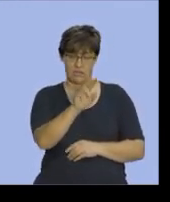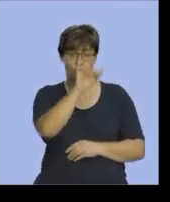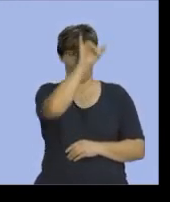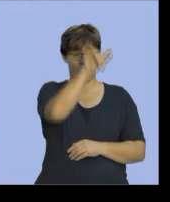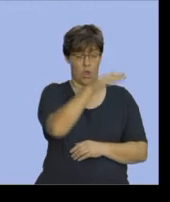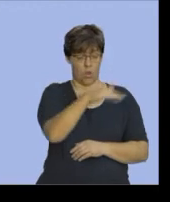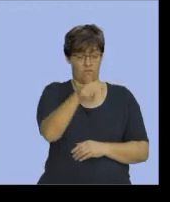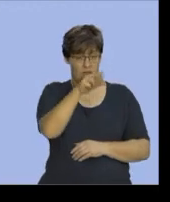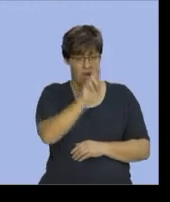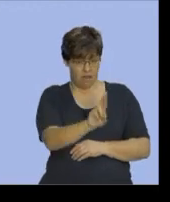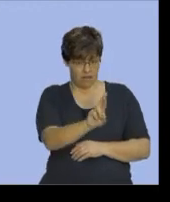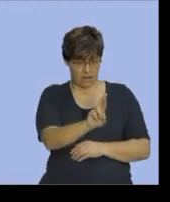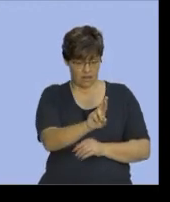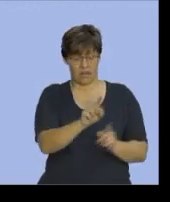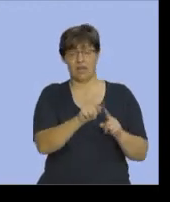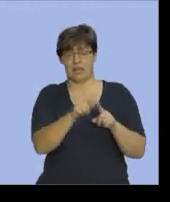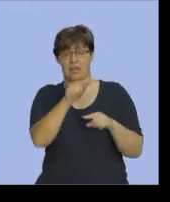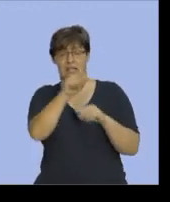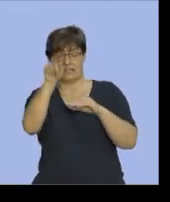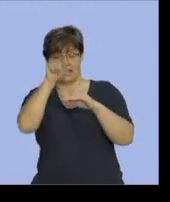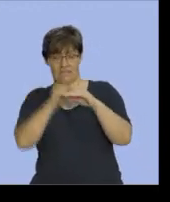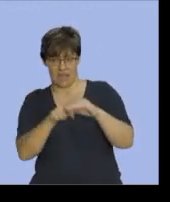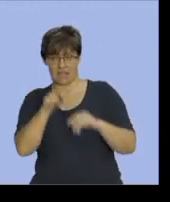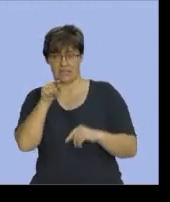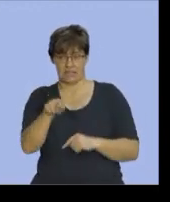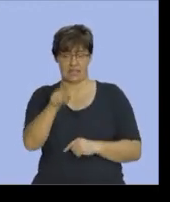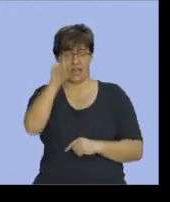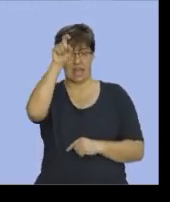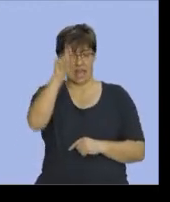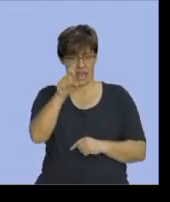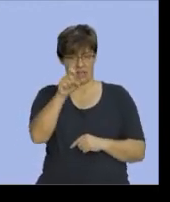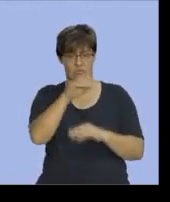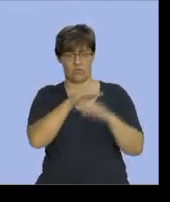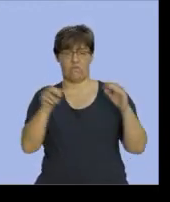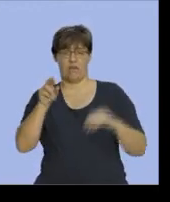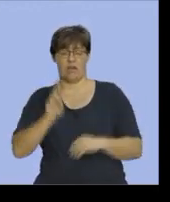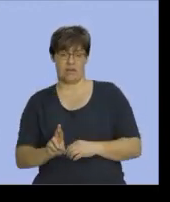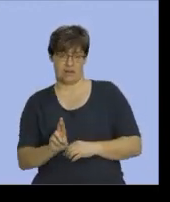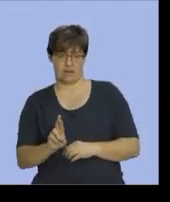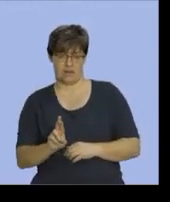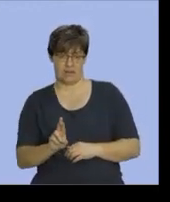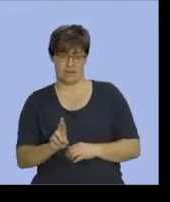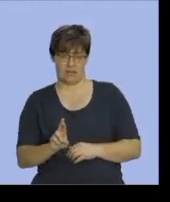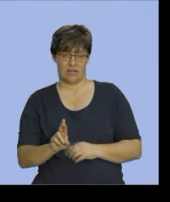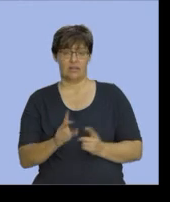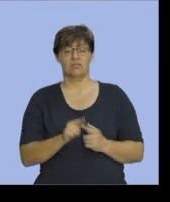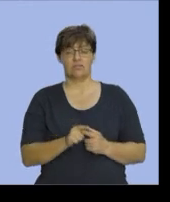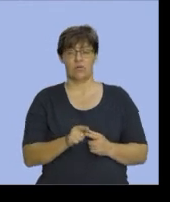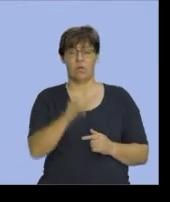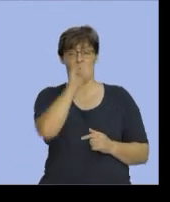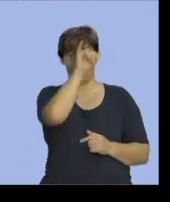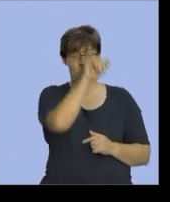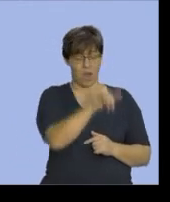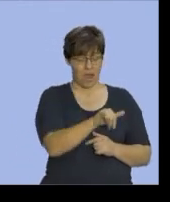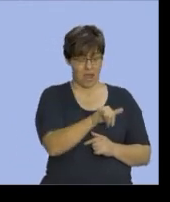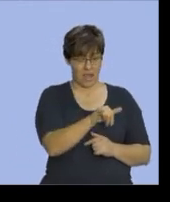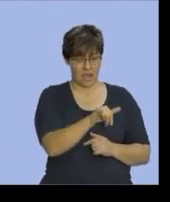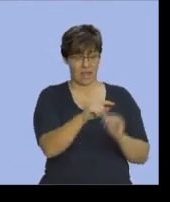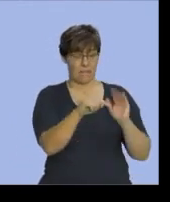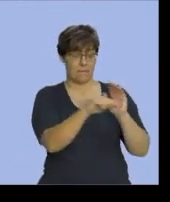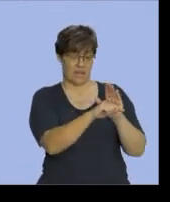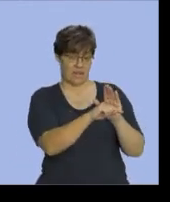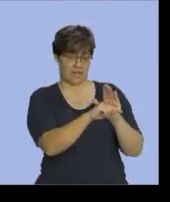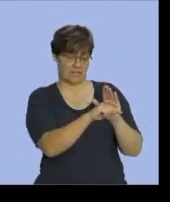r, and I'm dividing this by x over r, right? So my